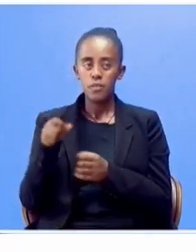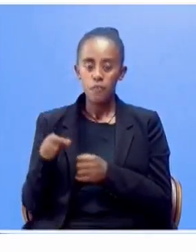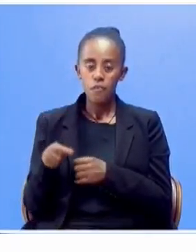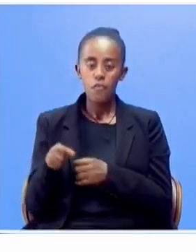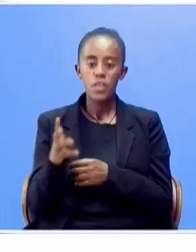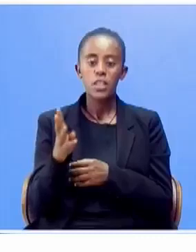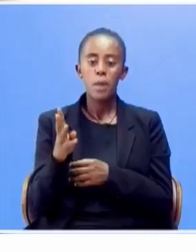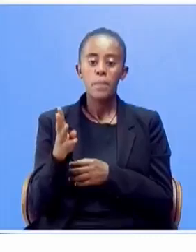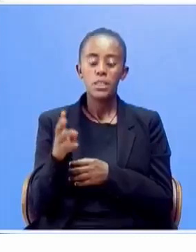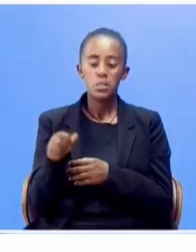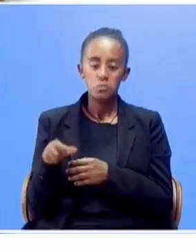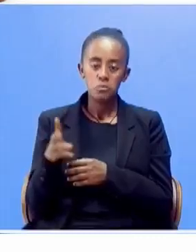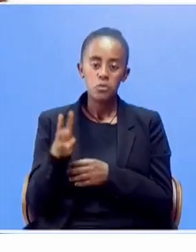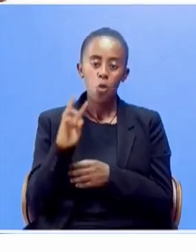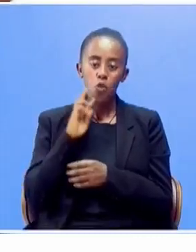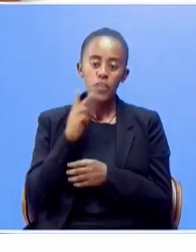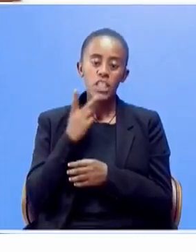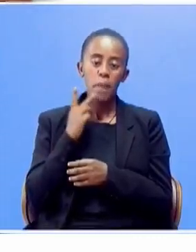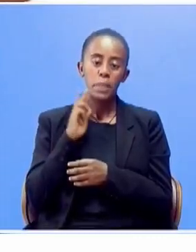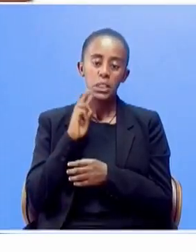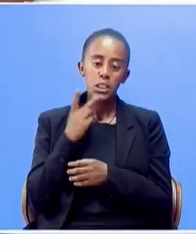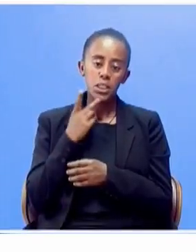vegetables.